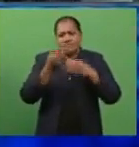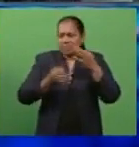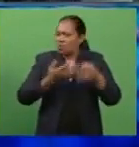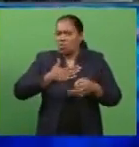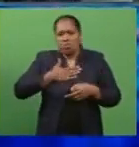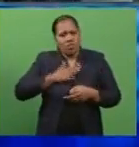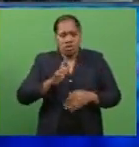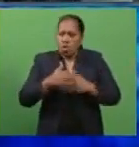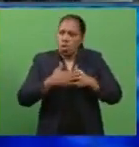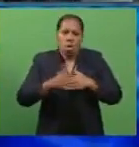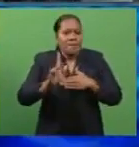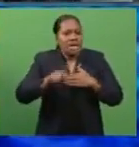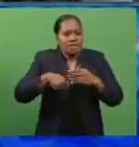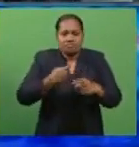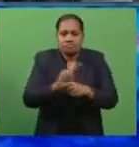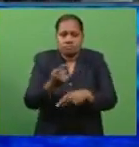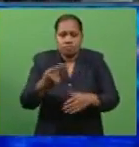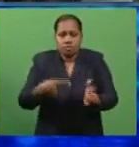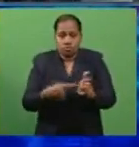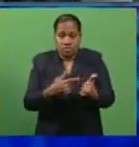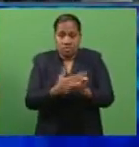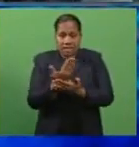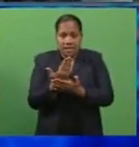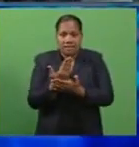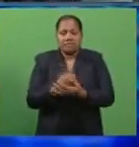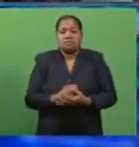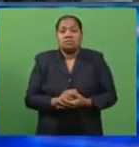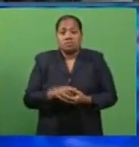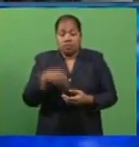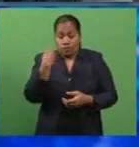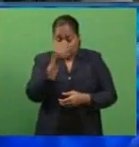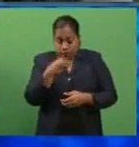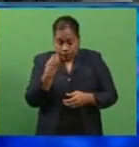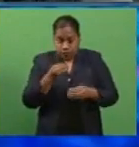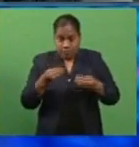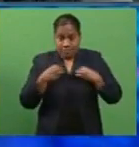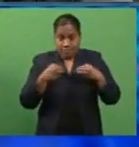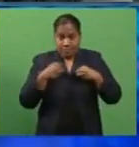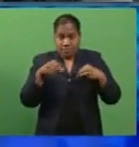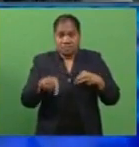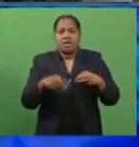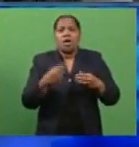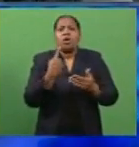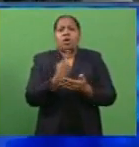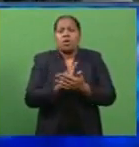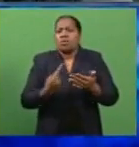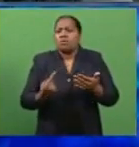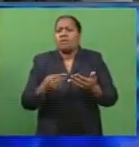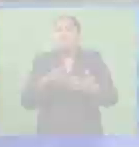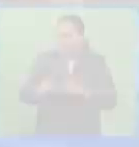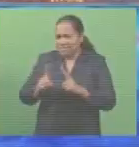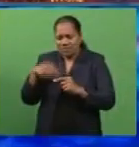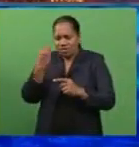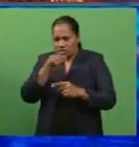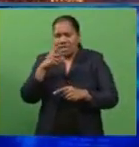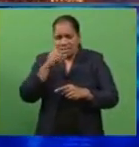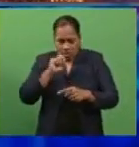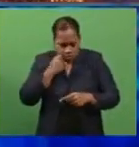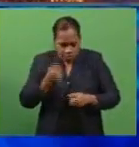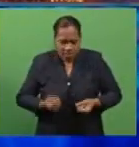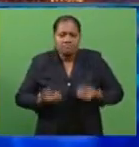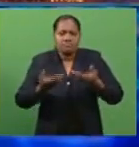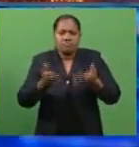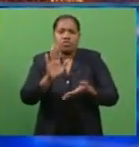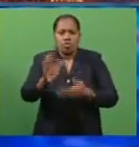next Tuesday. Under Alert Level 3, food outlets can trade, but only for contactless trade and home delivery. Sharon joins